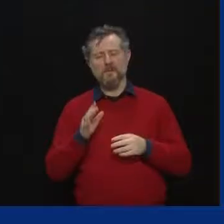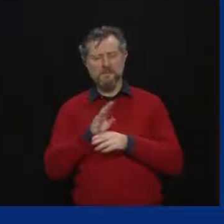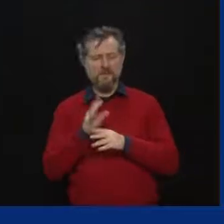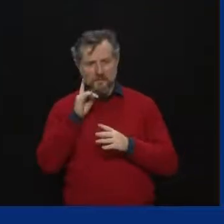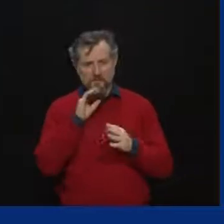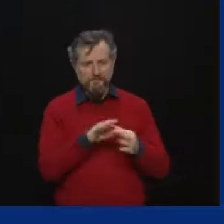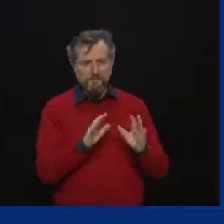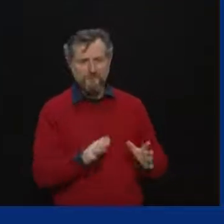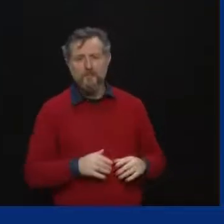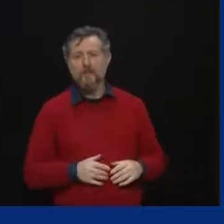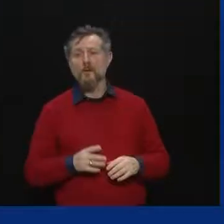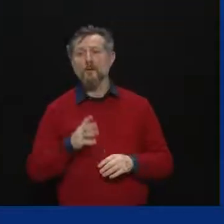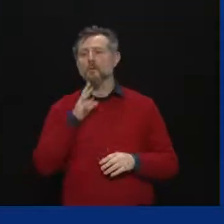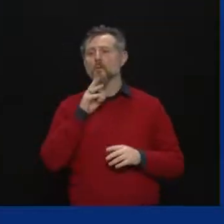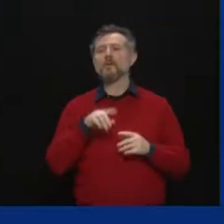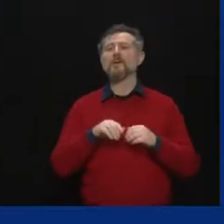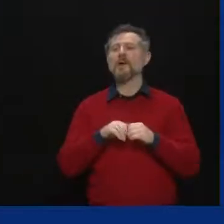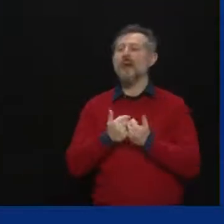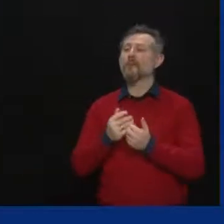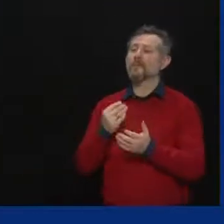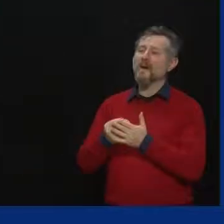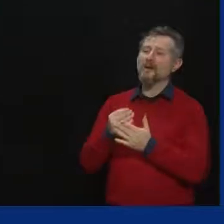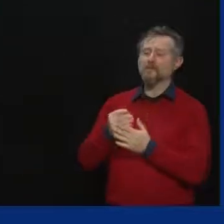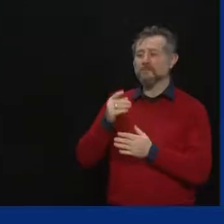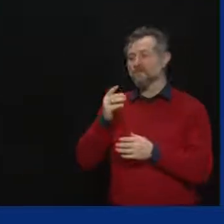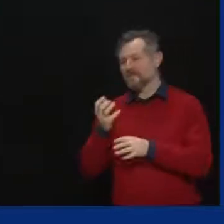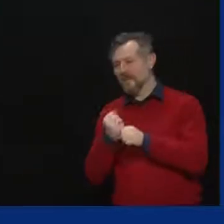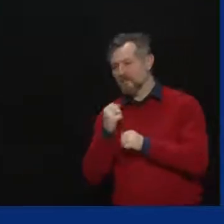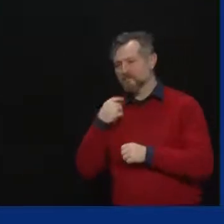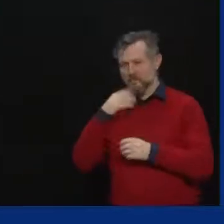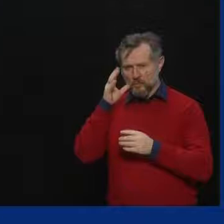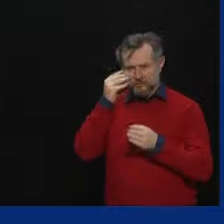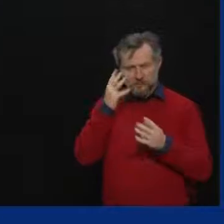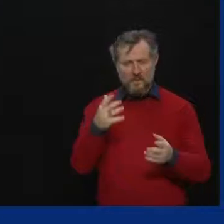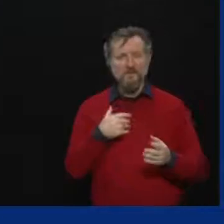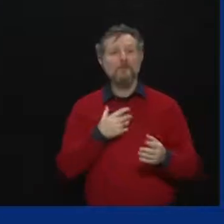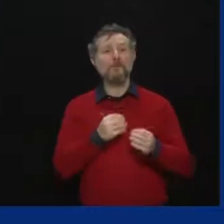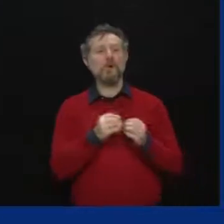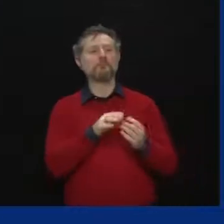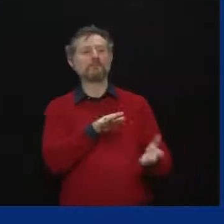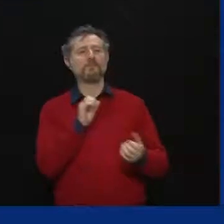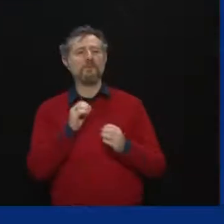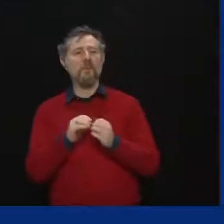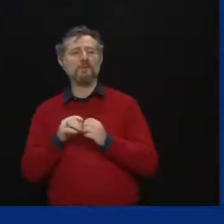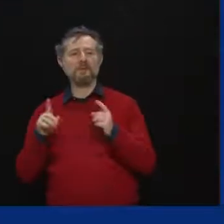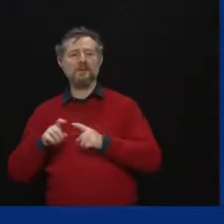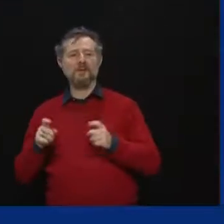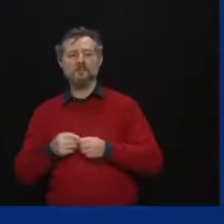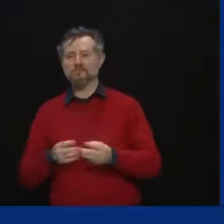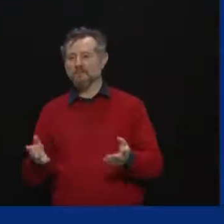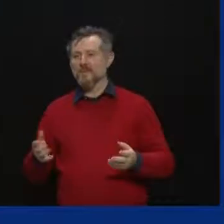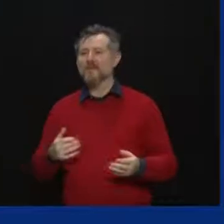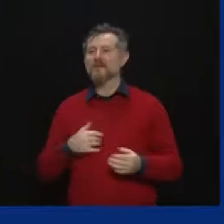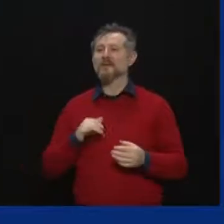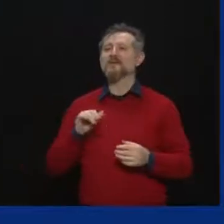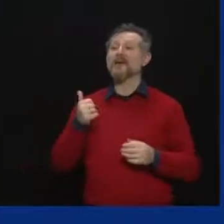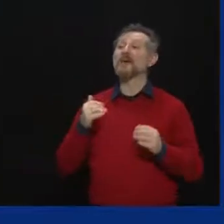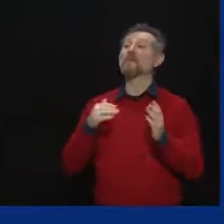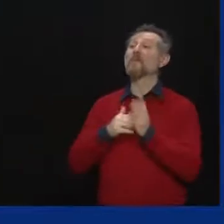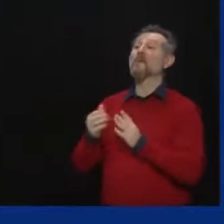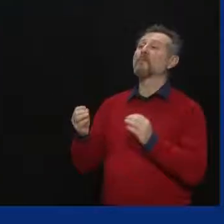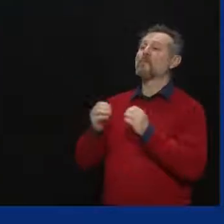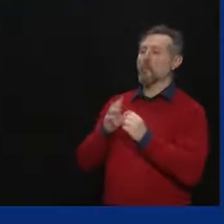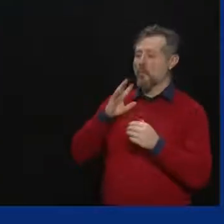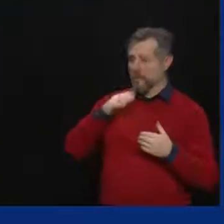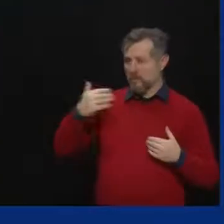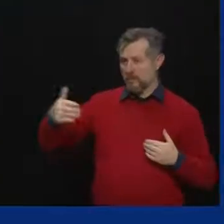and we'll let them know how to get that. We have more tests. In addition to the millions we've already talked about, we have 10 million more coming. We'll keep ordering. We have